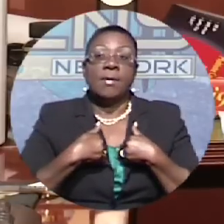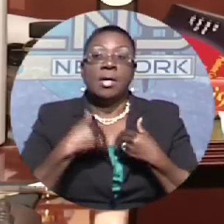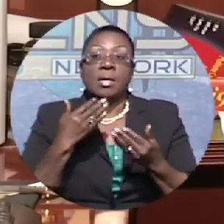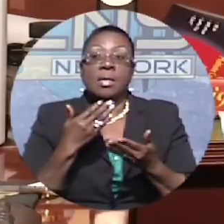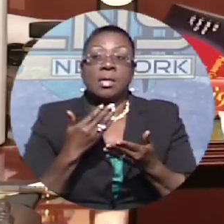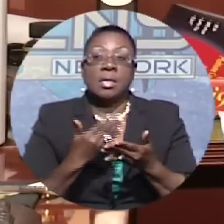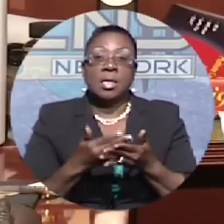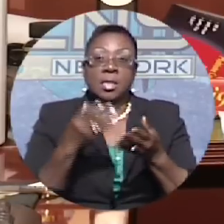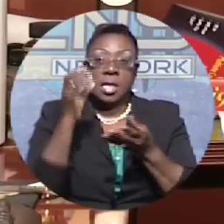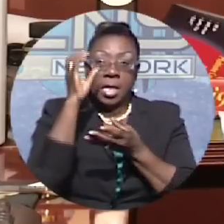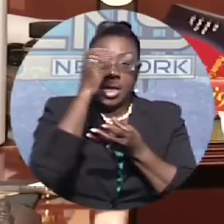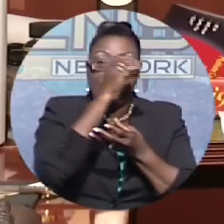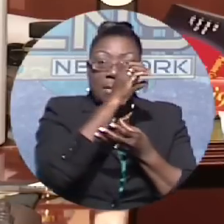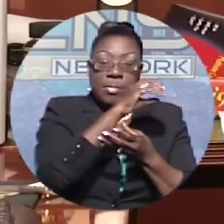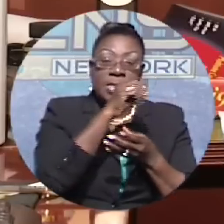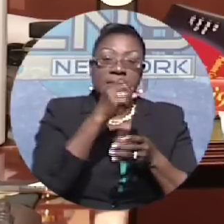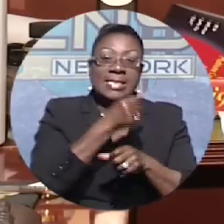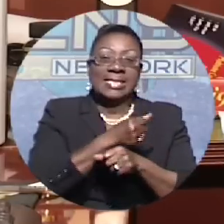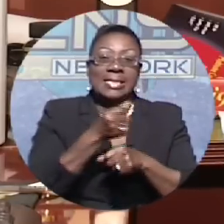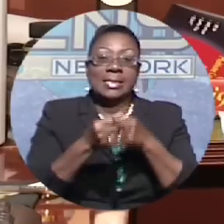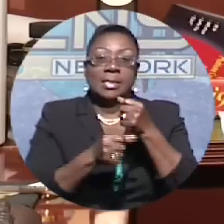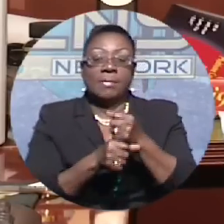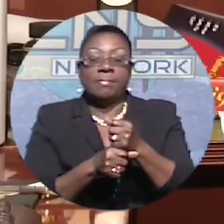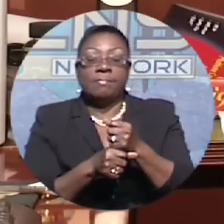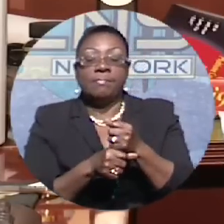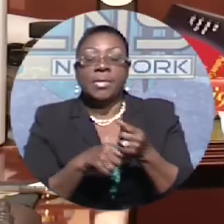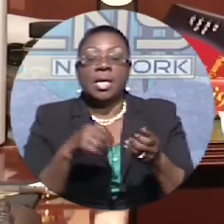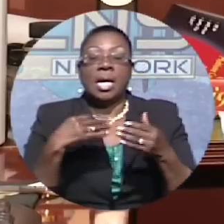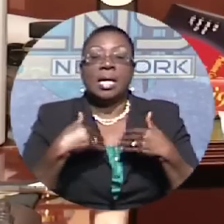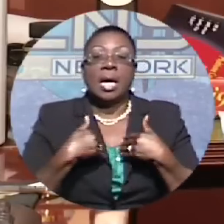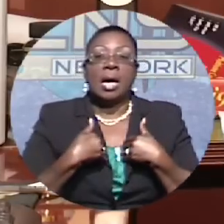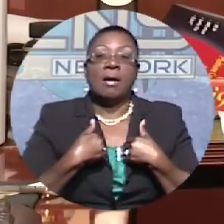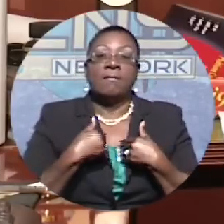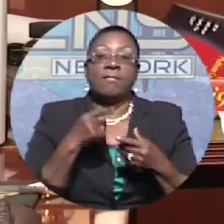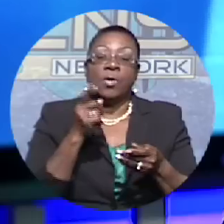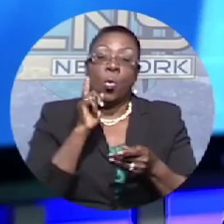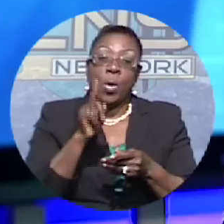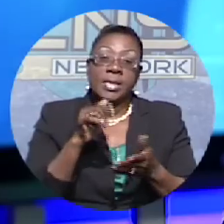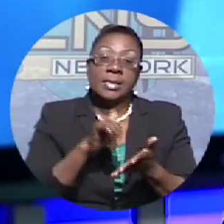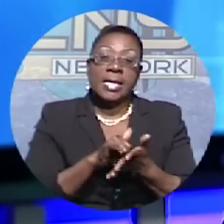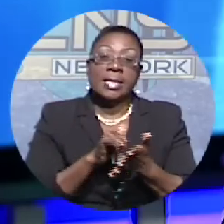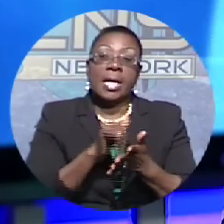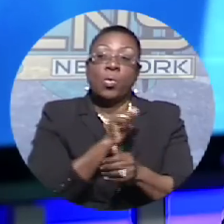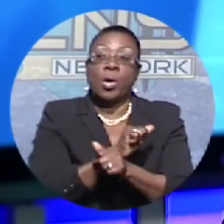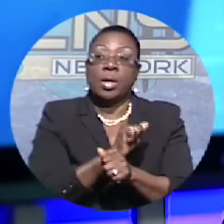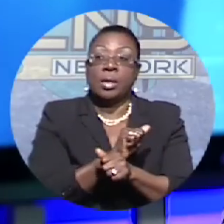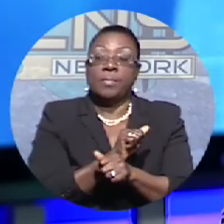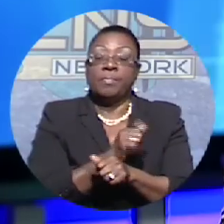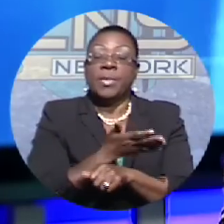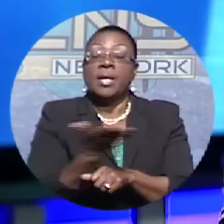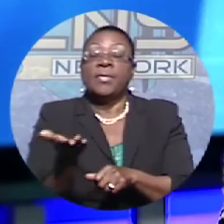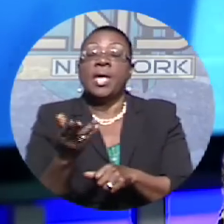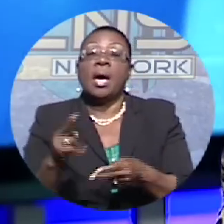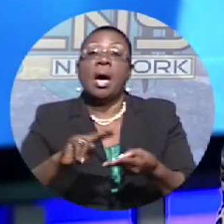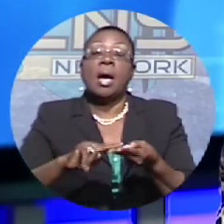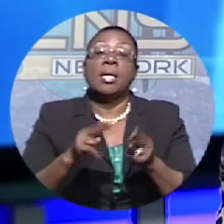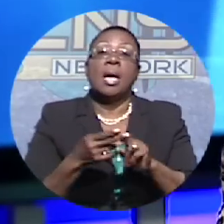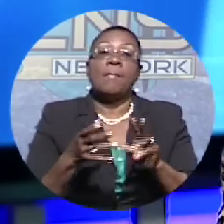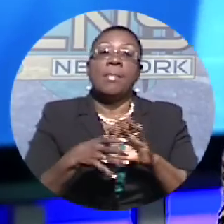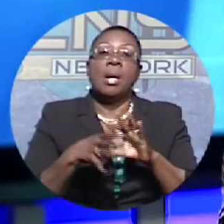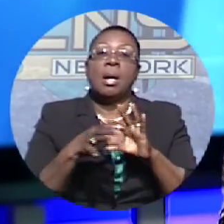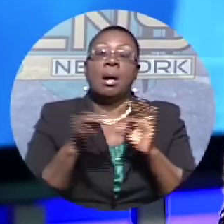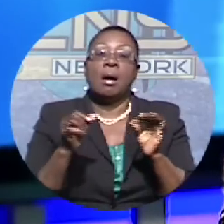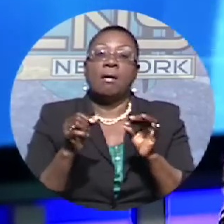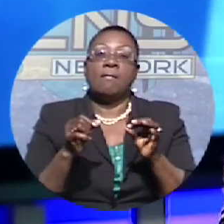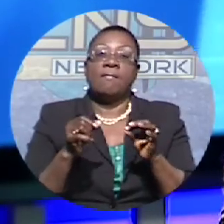good surveillance camera system. You know, and have the ones that work. There are a number of provisions